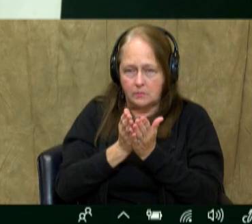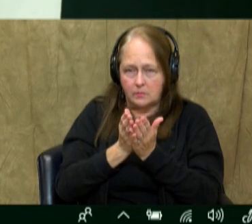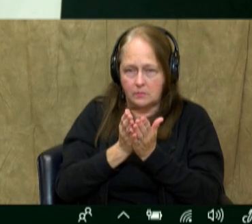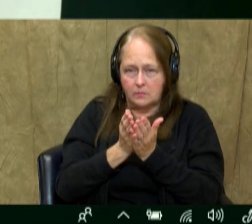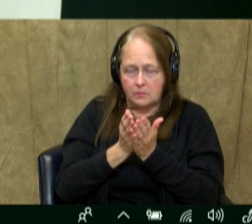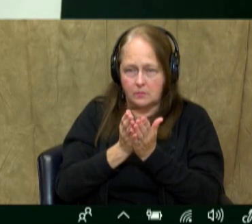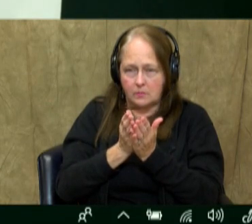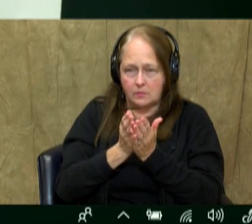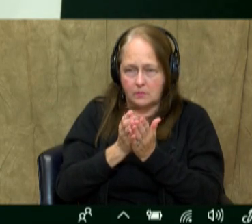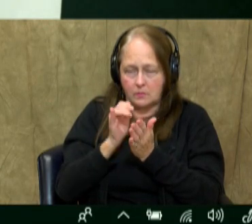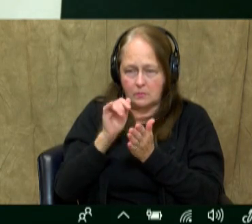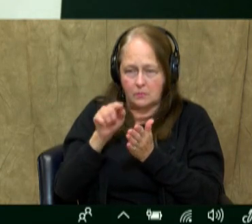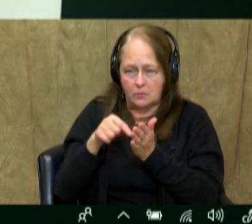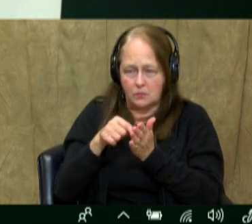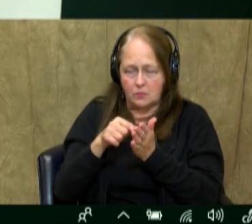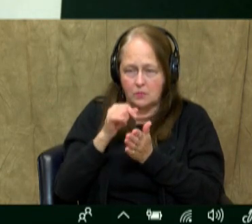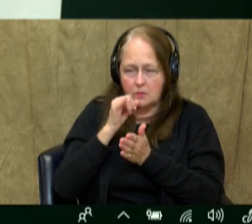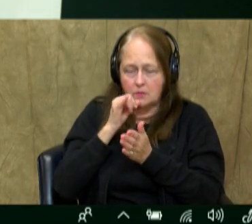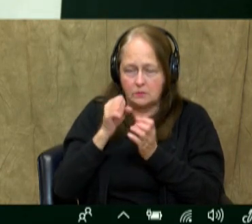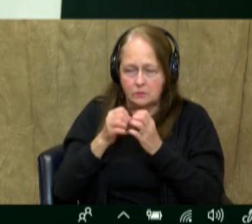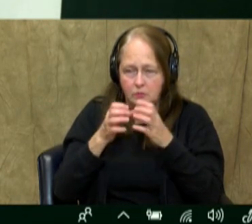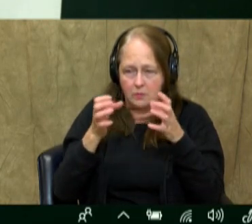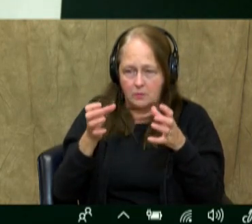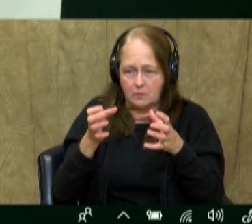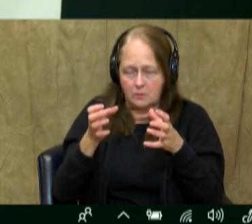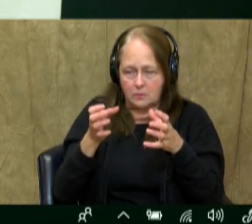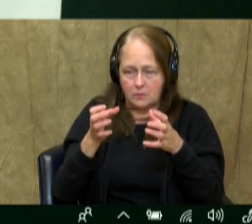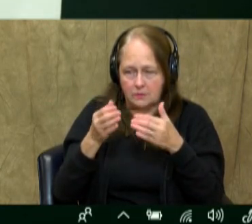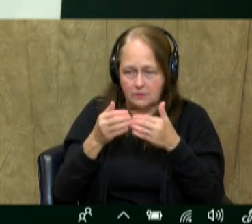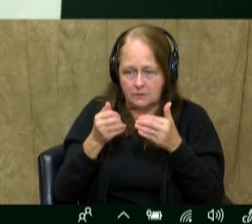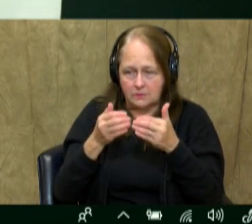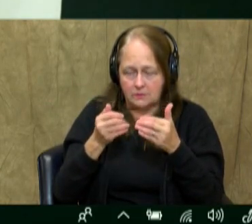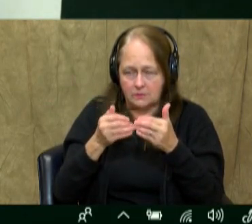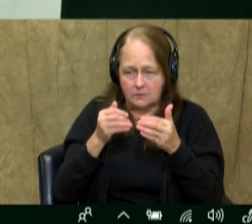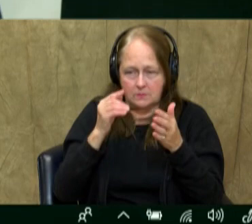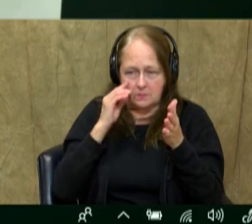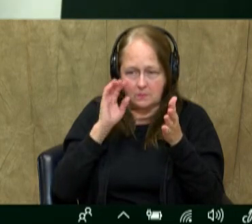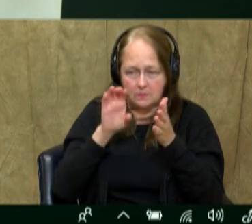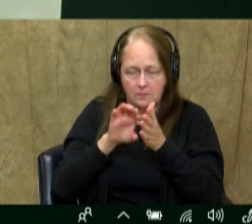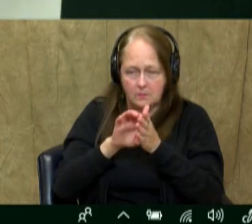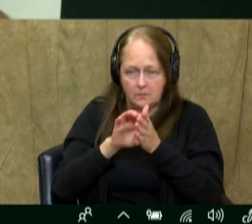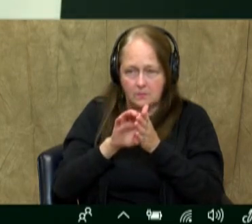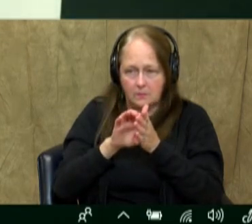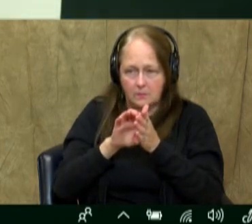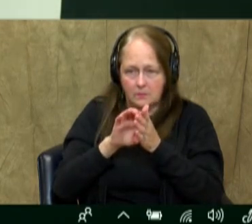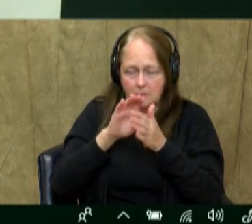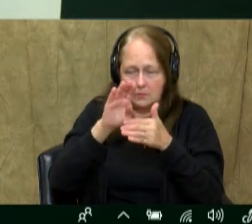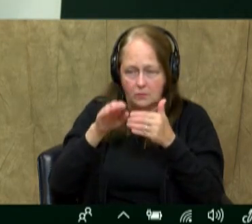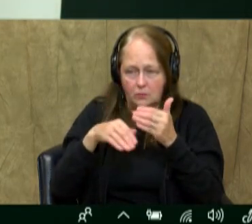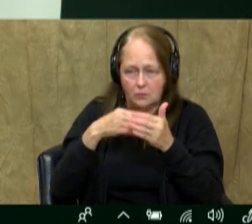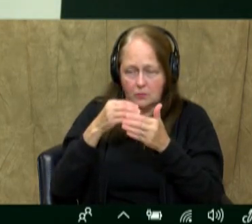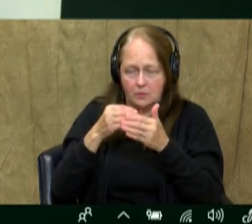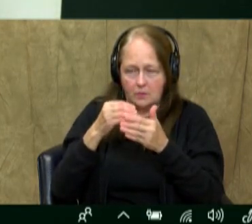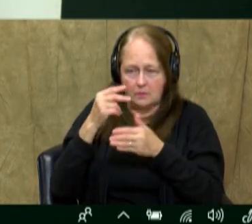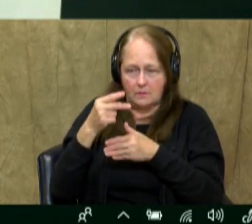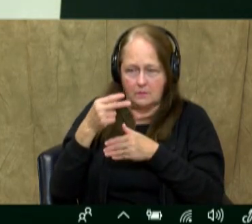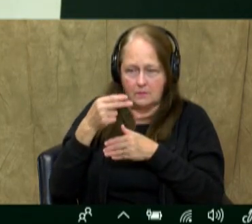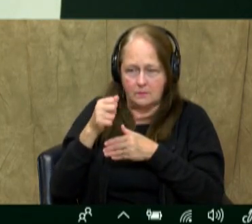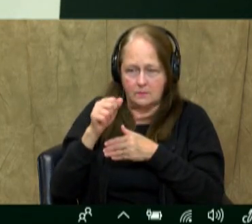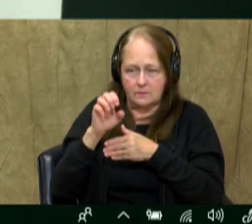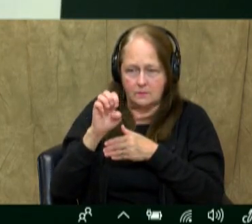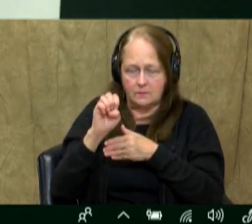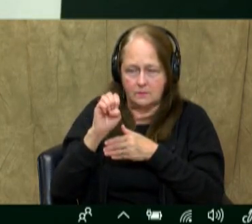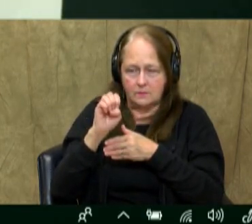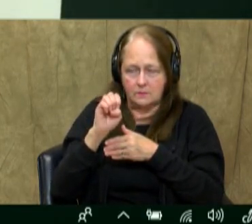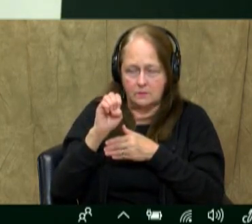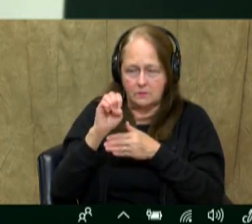So, guys, there is so much in this simple little diagram. We've got all of the phases. We've got the